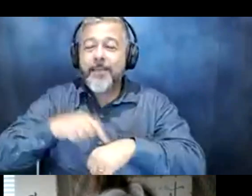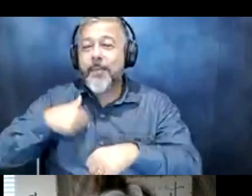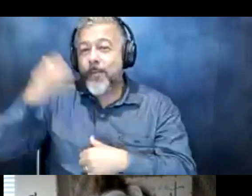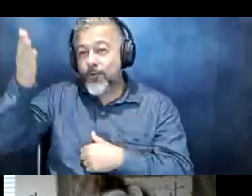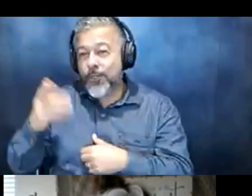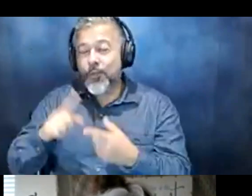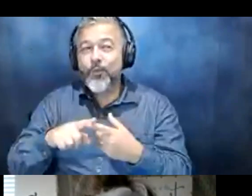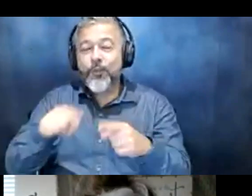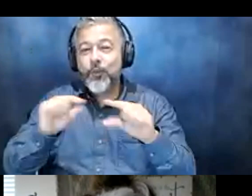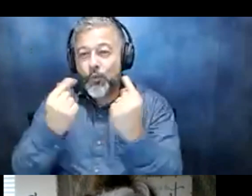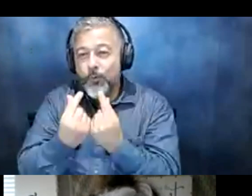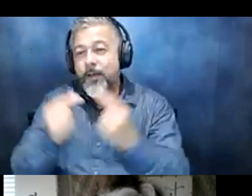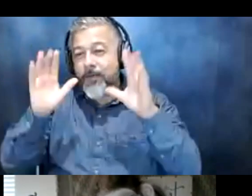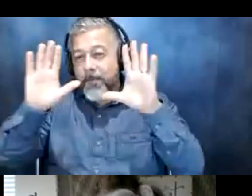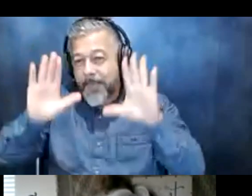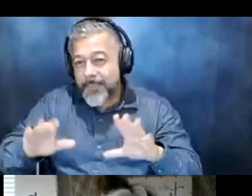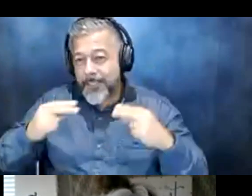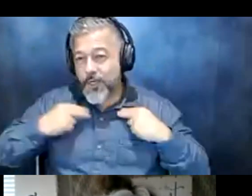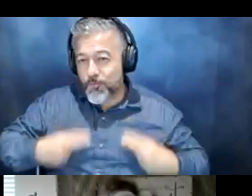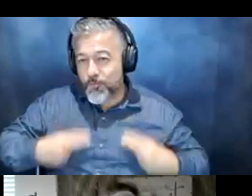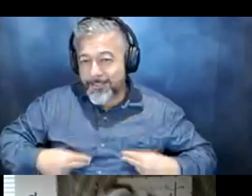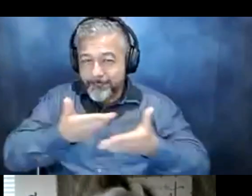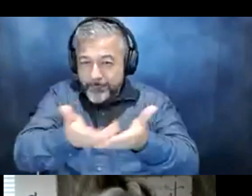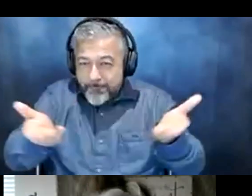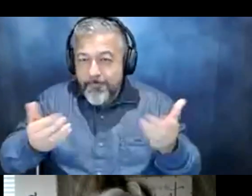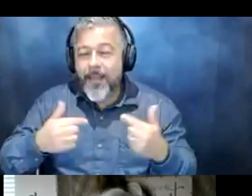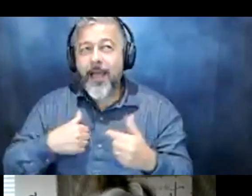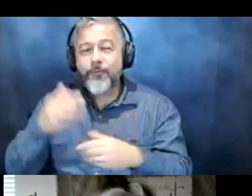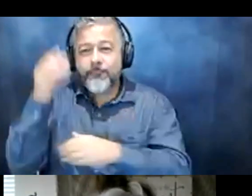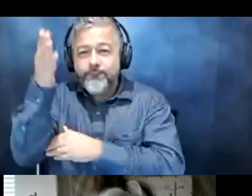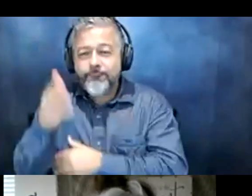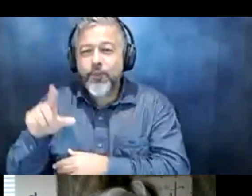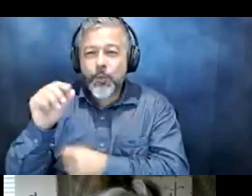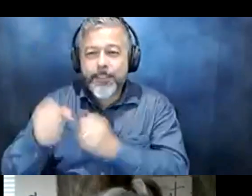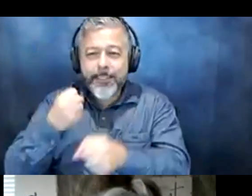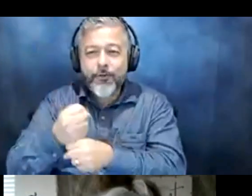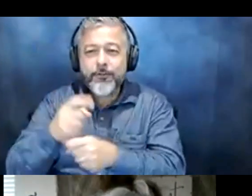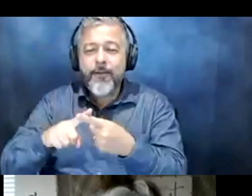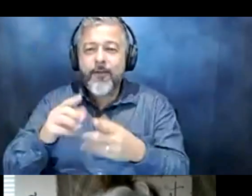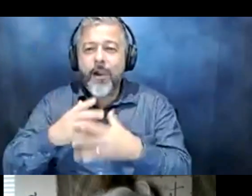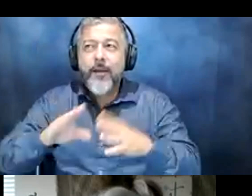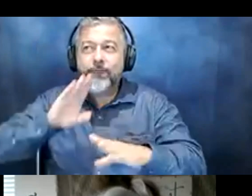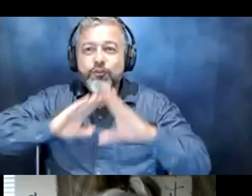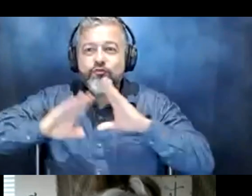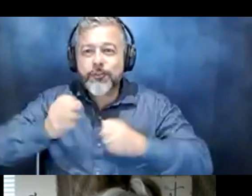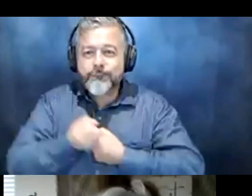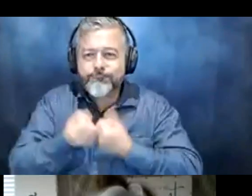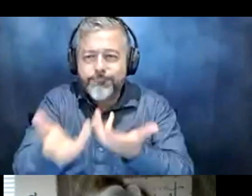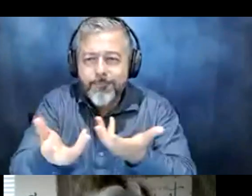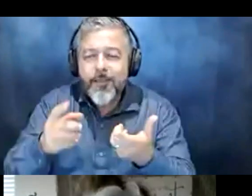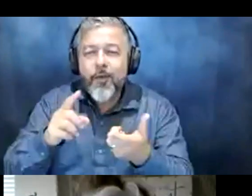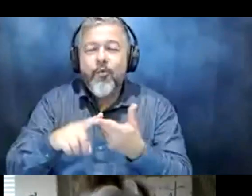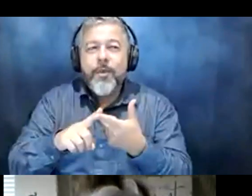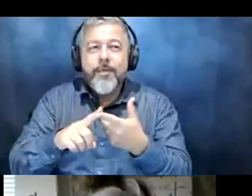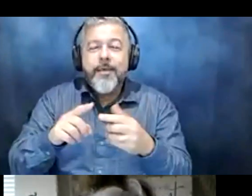amazing humans, I was expressing 20 years of pent-up frustration with the inaccessible transportation status quo,